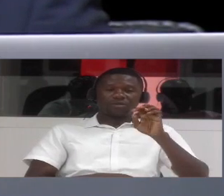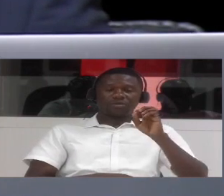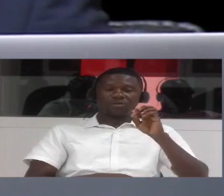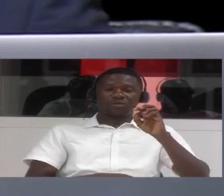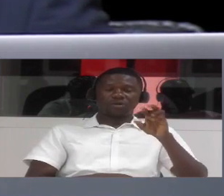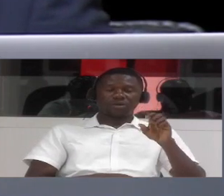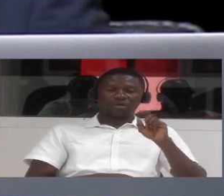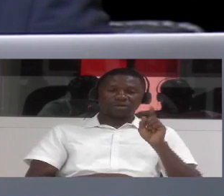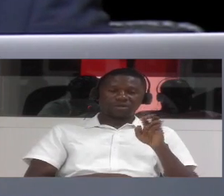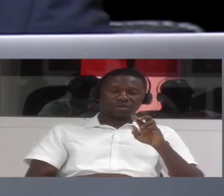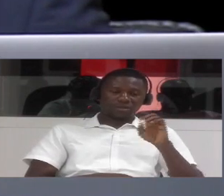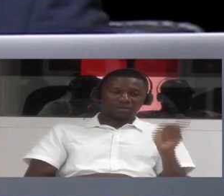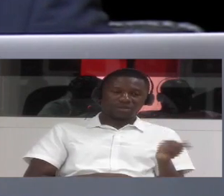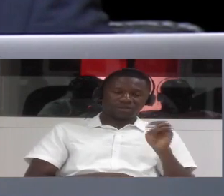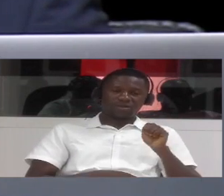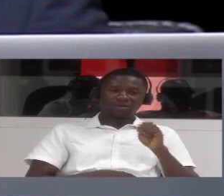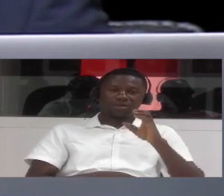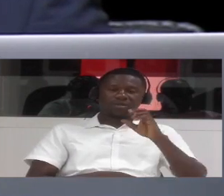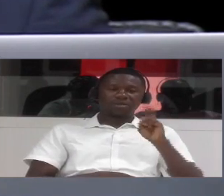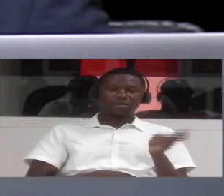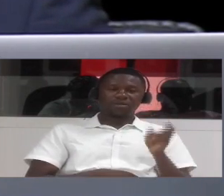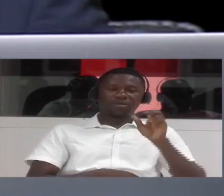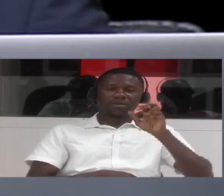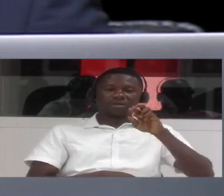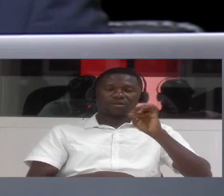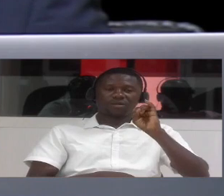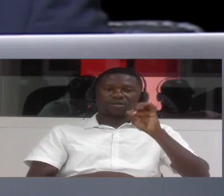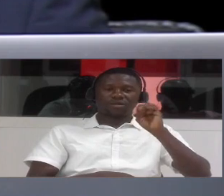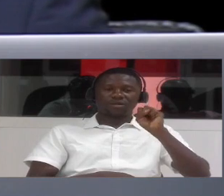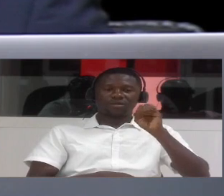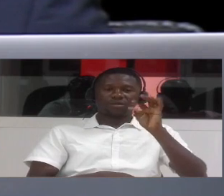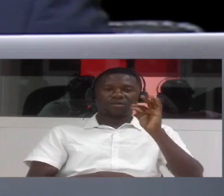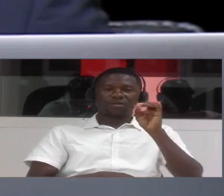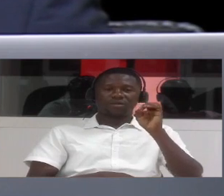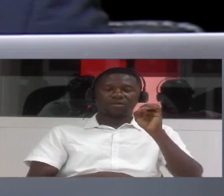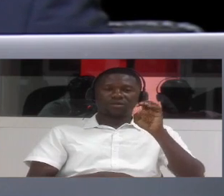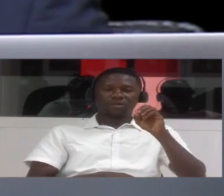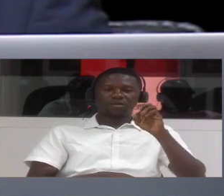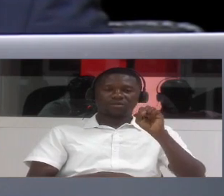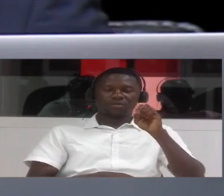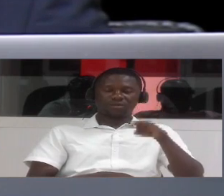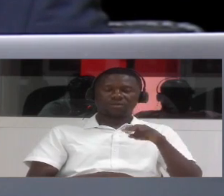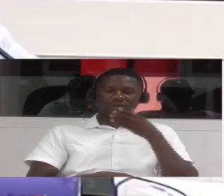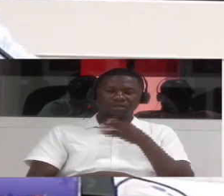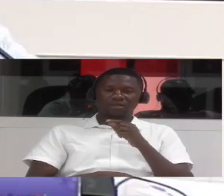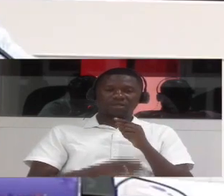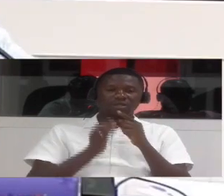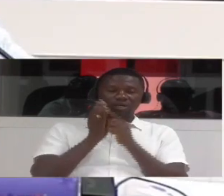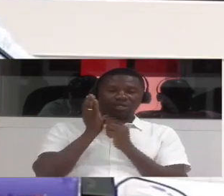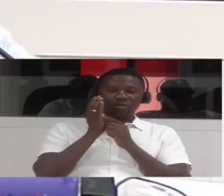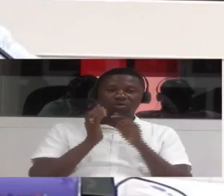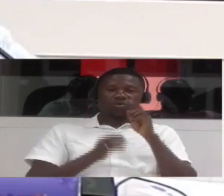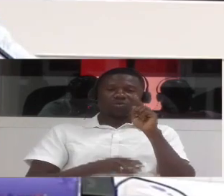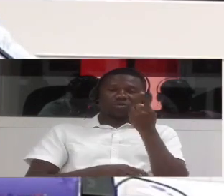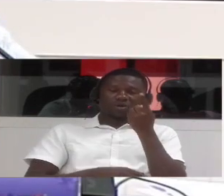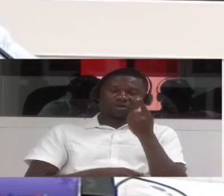We talked about this one, didn't we? Yes, we talked about it. Yes. I mean, it was after the attack that he was